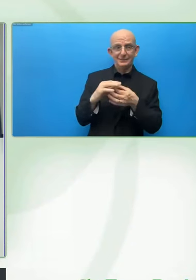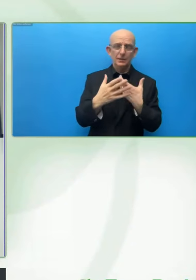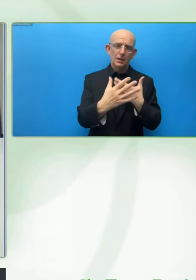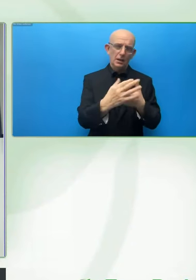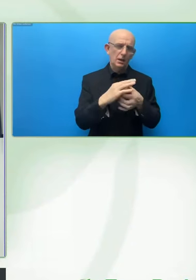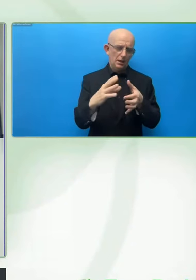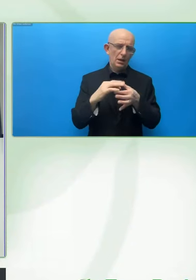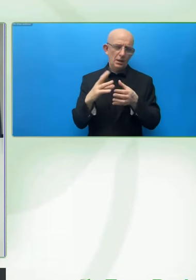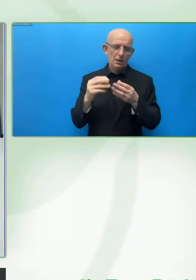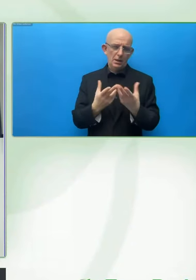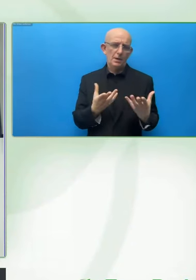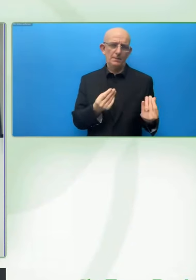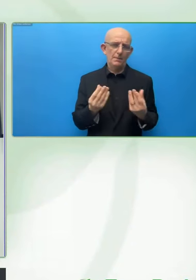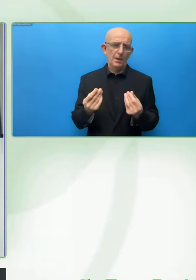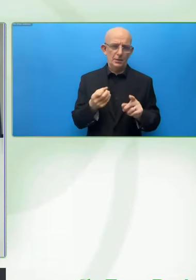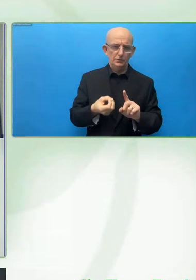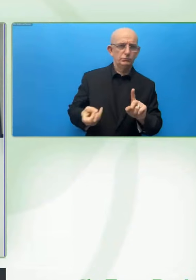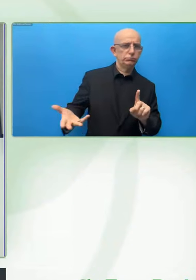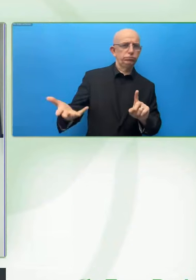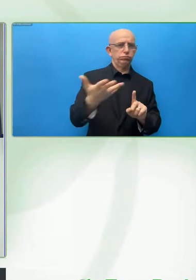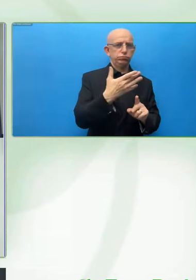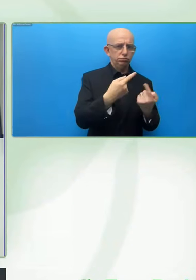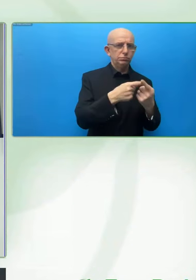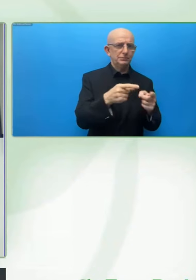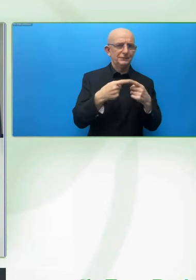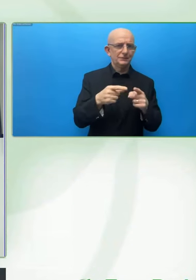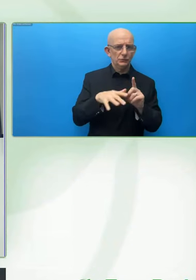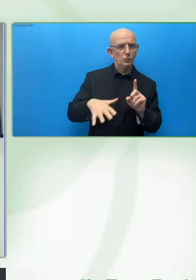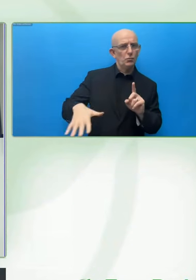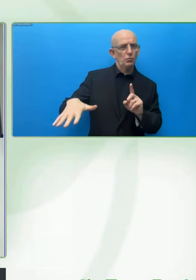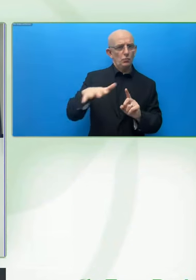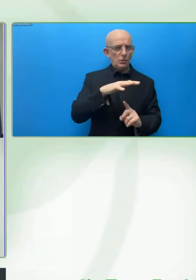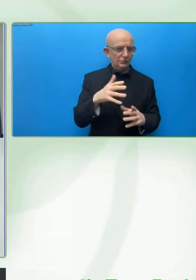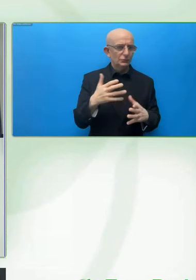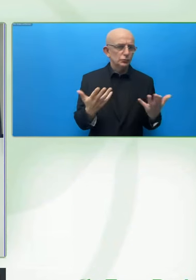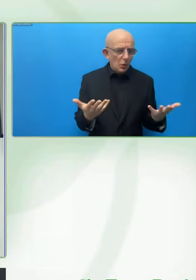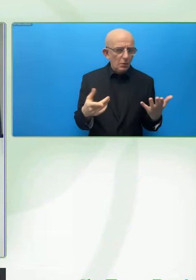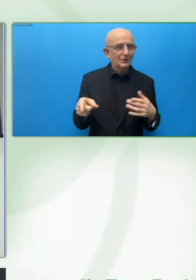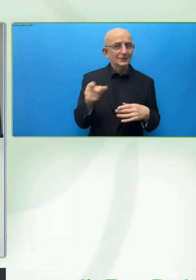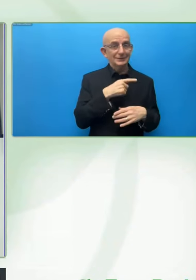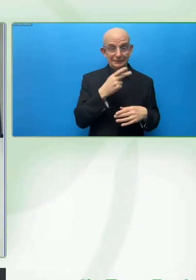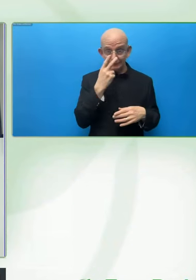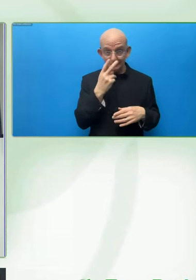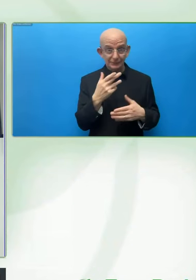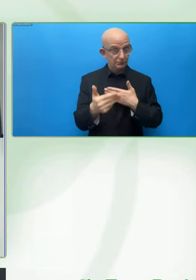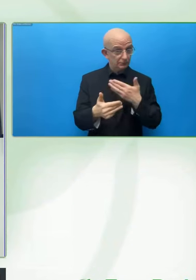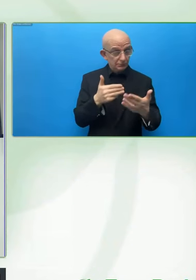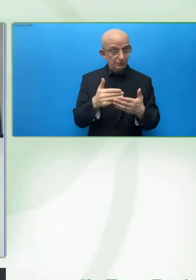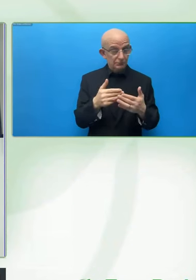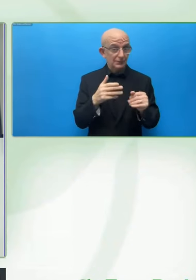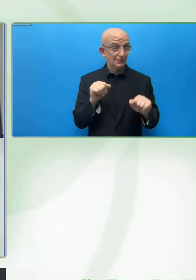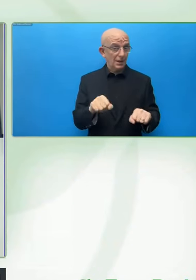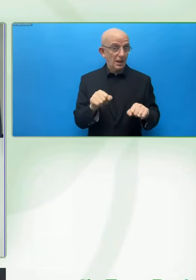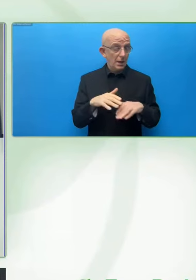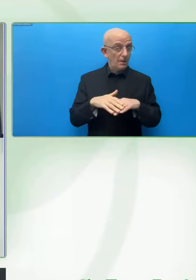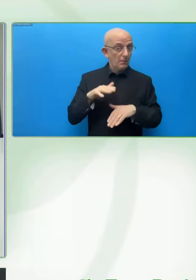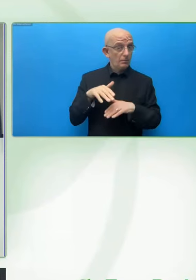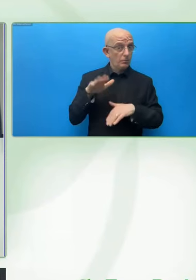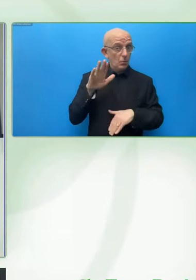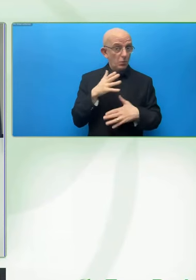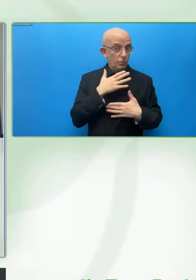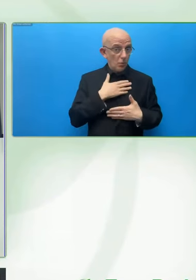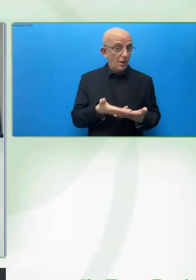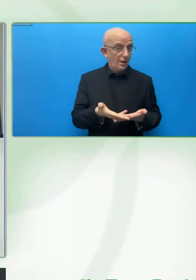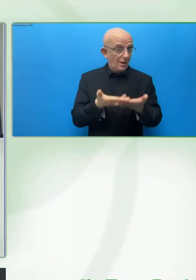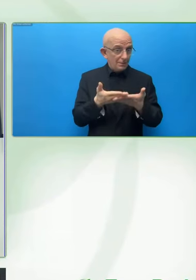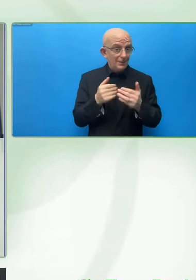could be sorted out. Especially, I think, when it comes to the issue like e-books or some other aspects